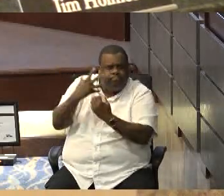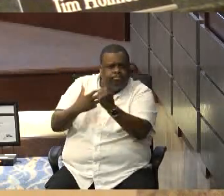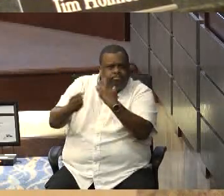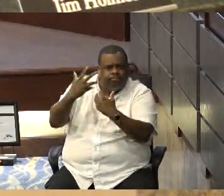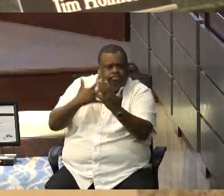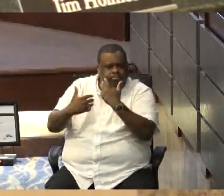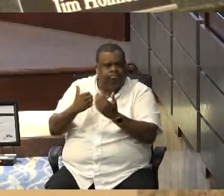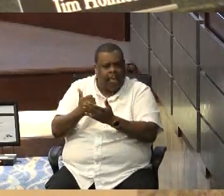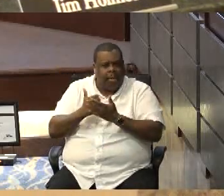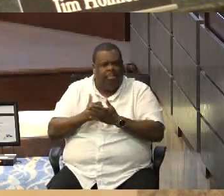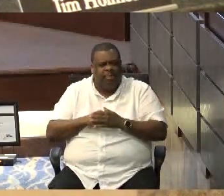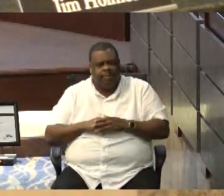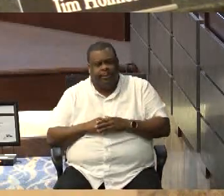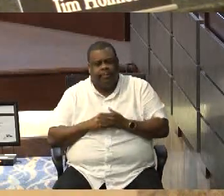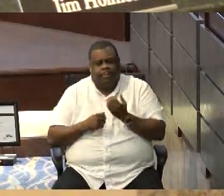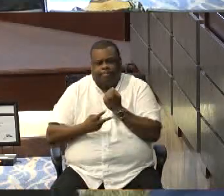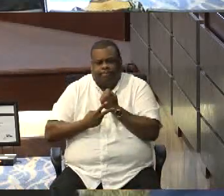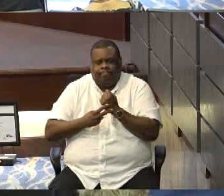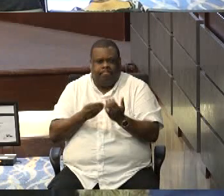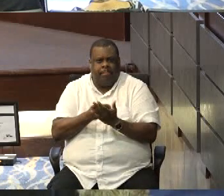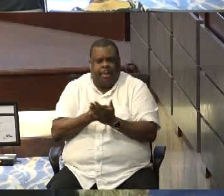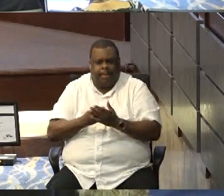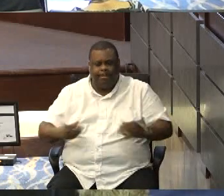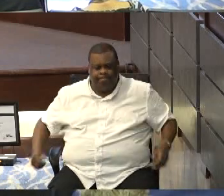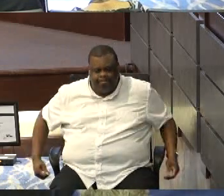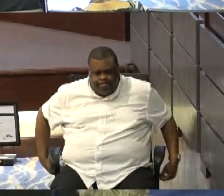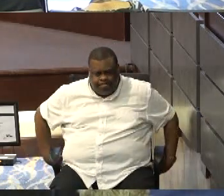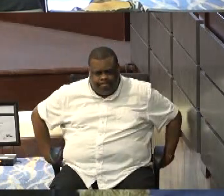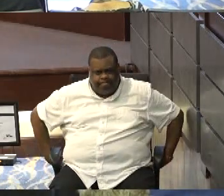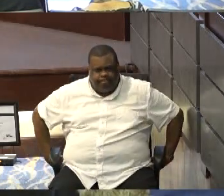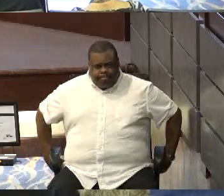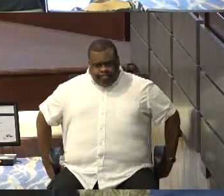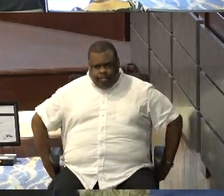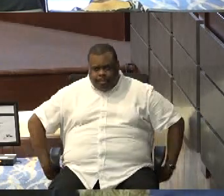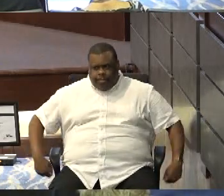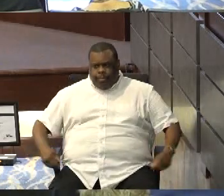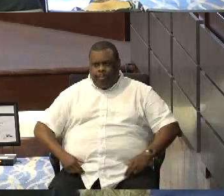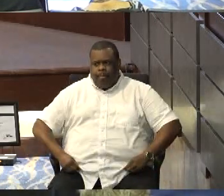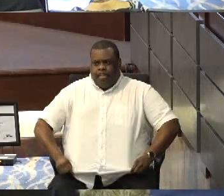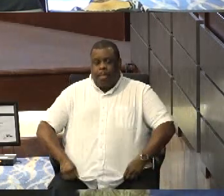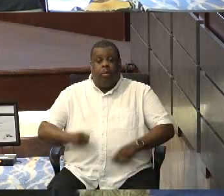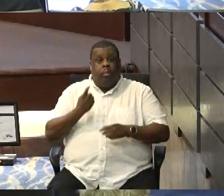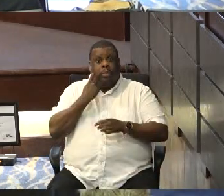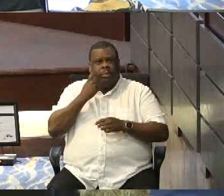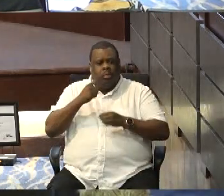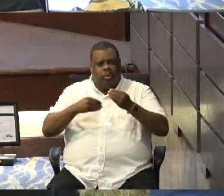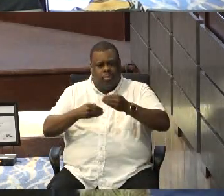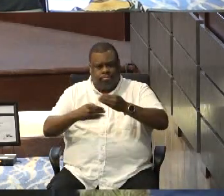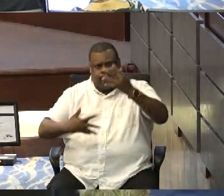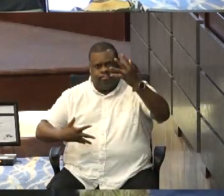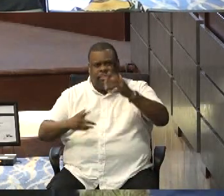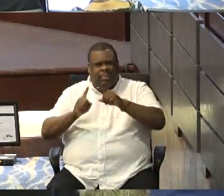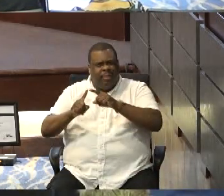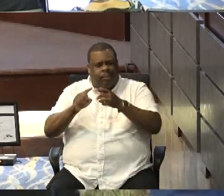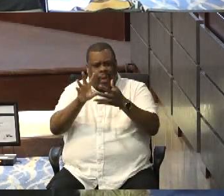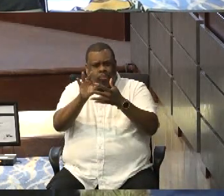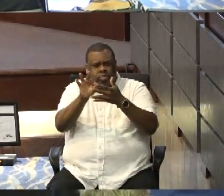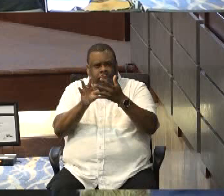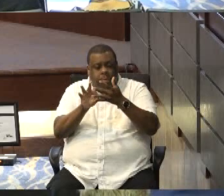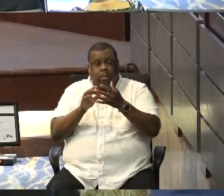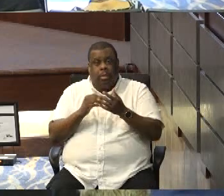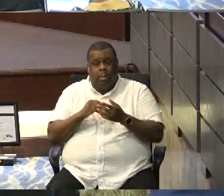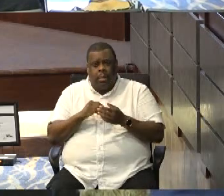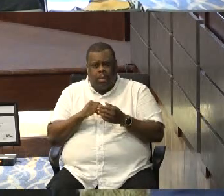appraisal. And again, the other part that I think we went through several different options. At one point, I think